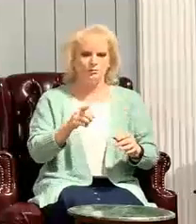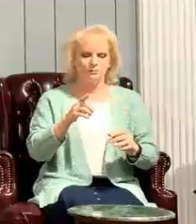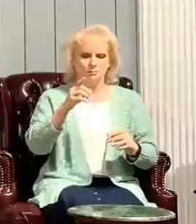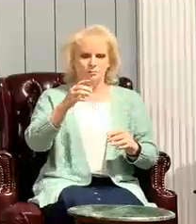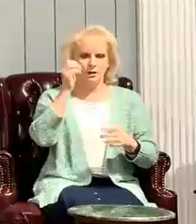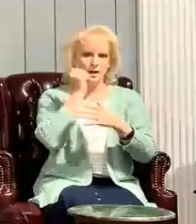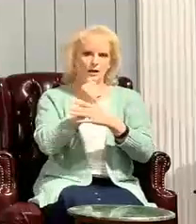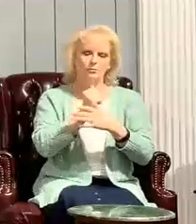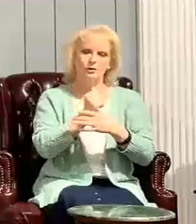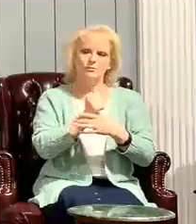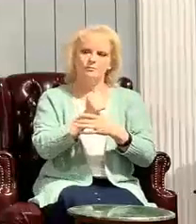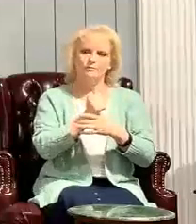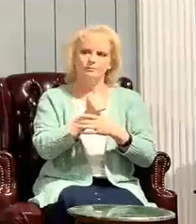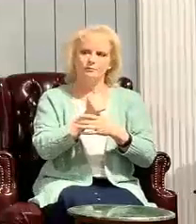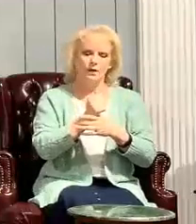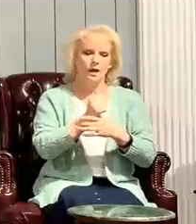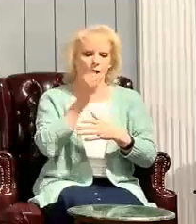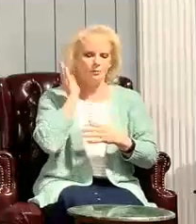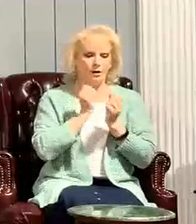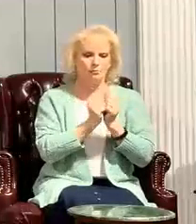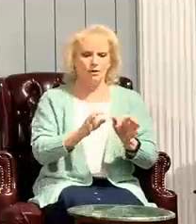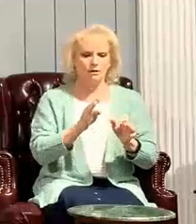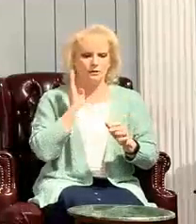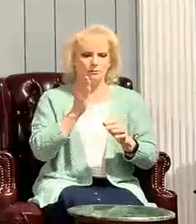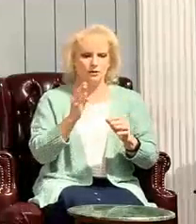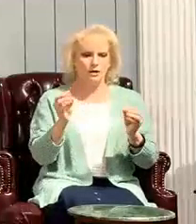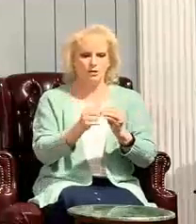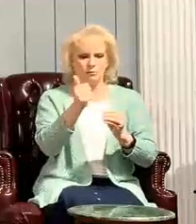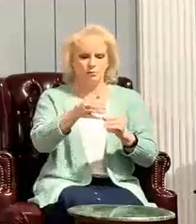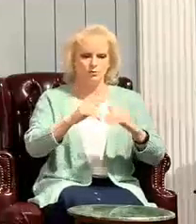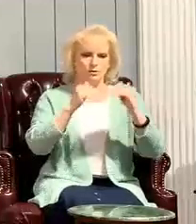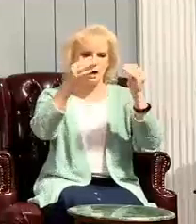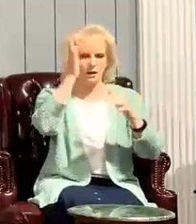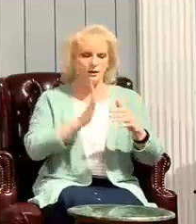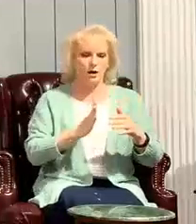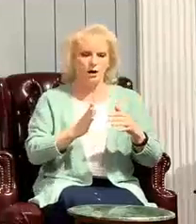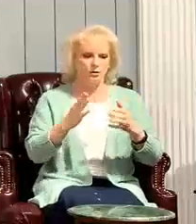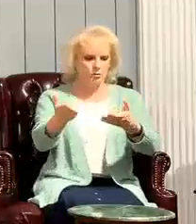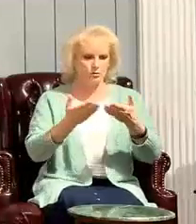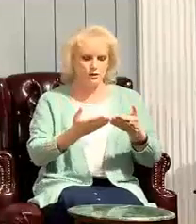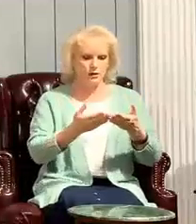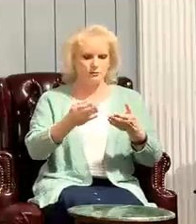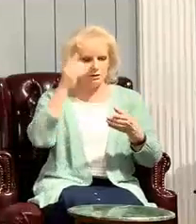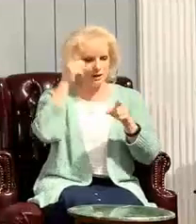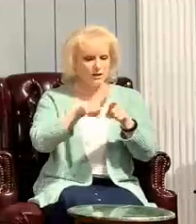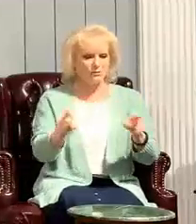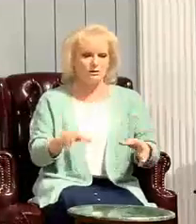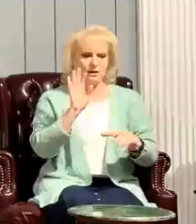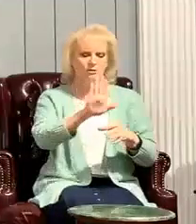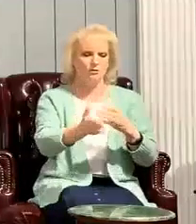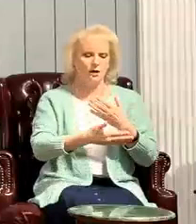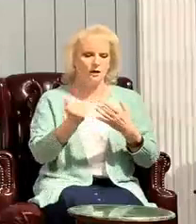and earth. And blessed be the Most High God, which hath delivered thine enemies into thine hand. And he gave him tithes of all. And the king of Sodom